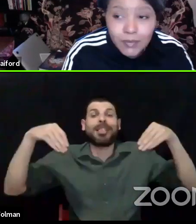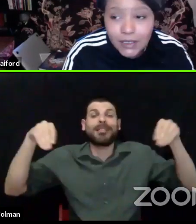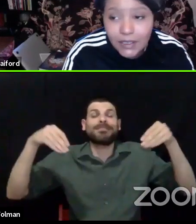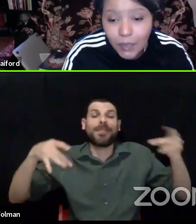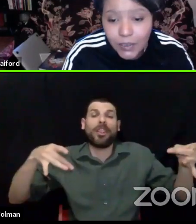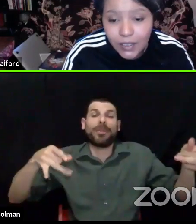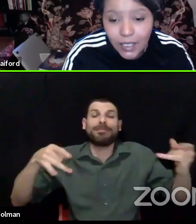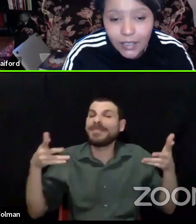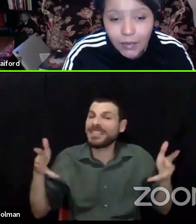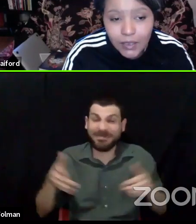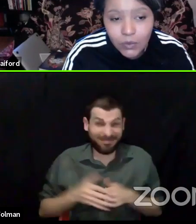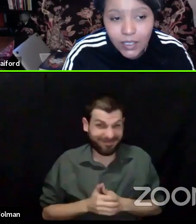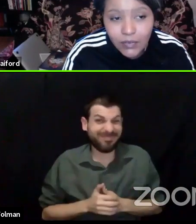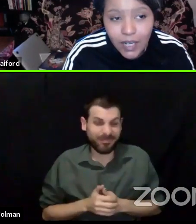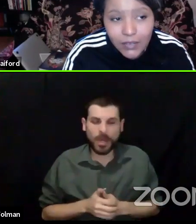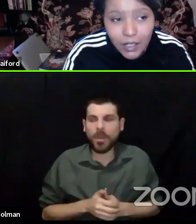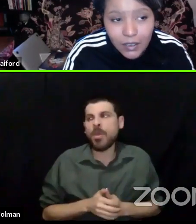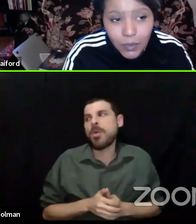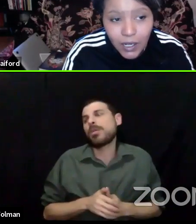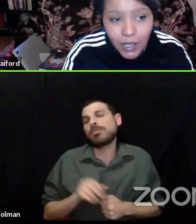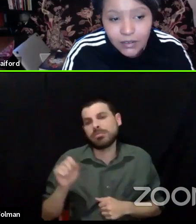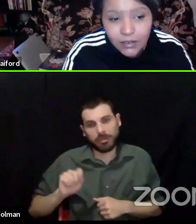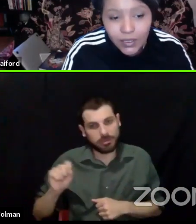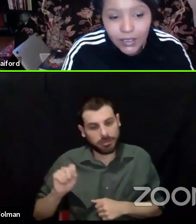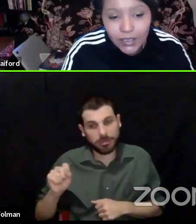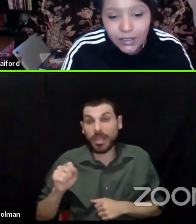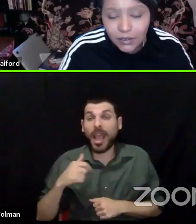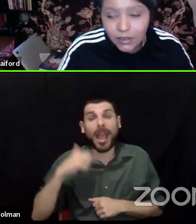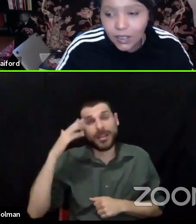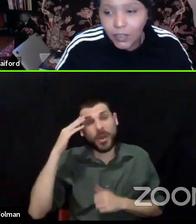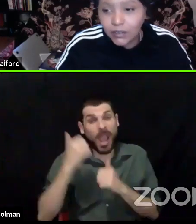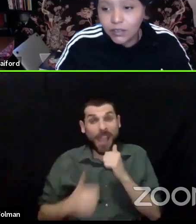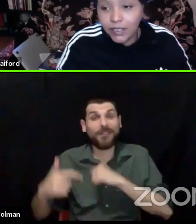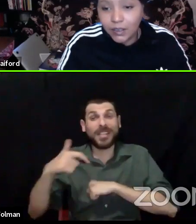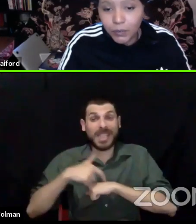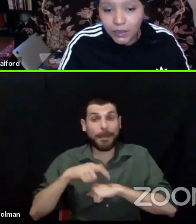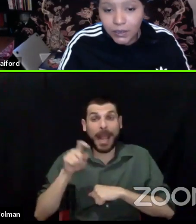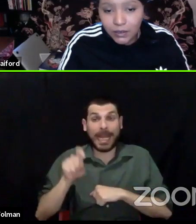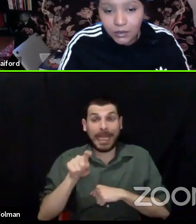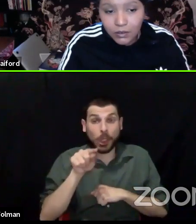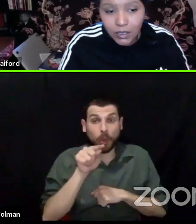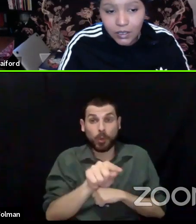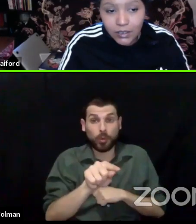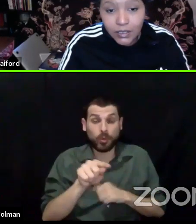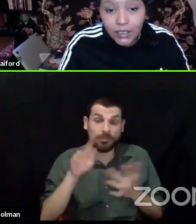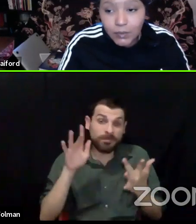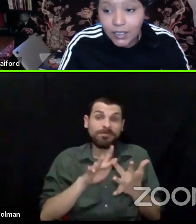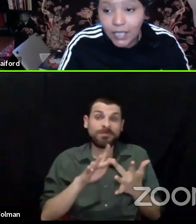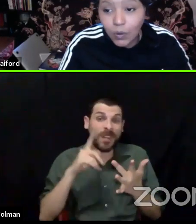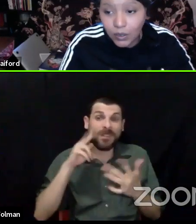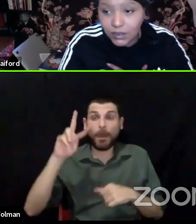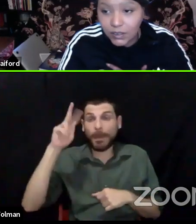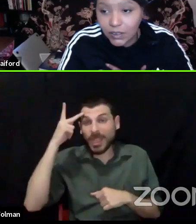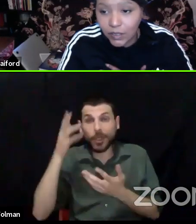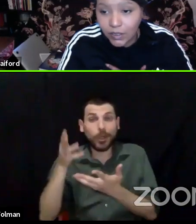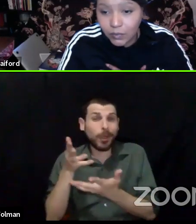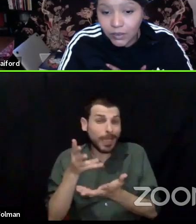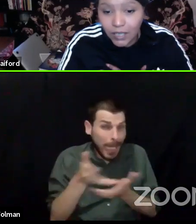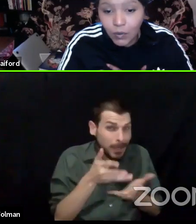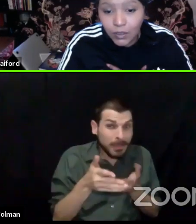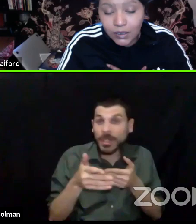Mm-hmm. I'm just happy that, I mean, whenever I've called upon you, like when I needed you to come out and direct the political engagement that I wanted to serve